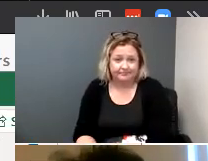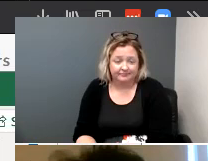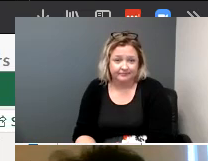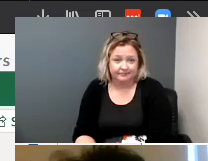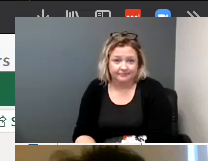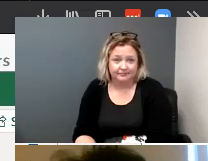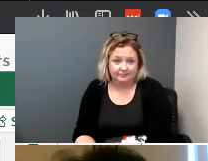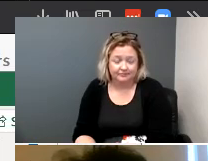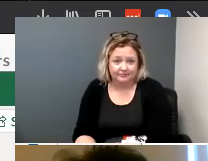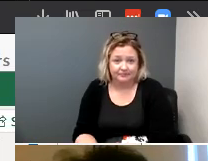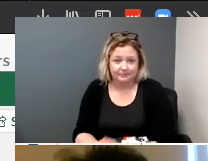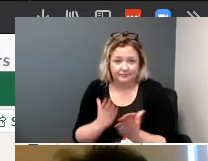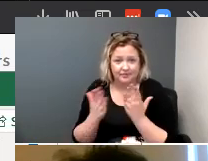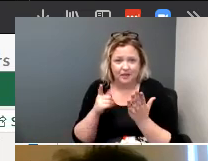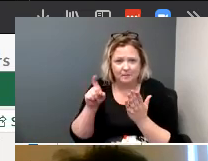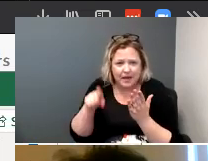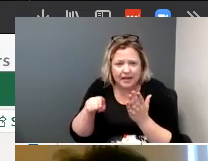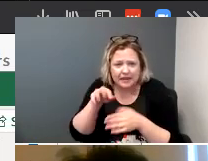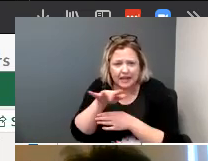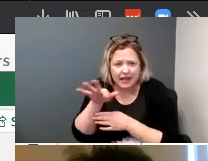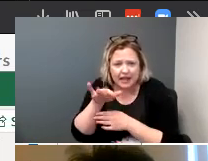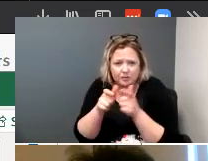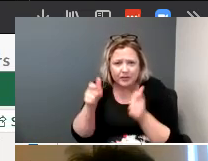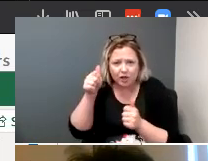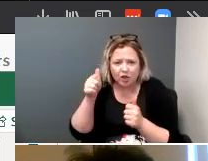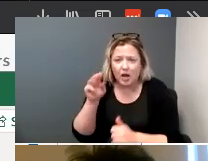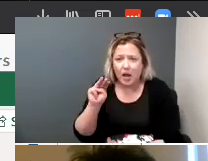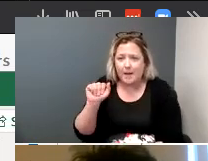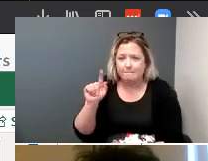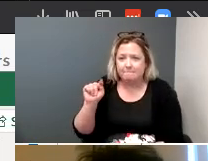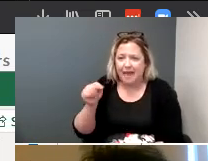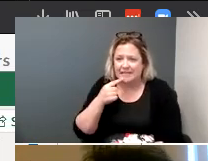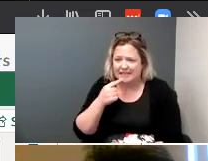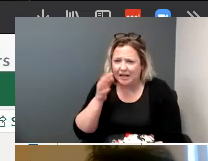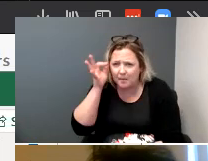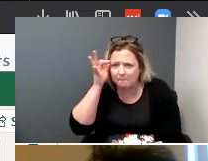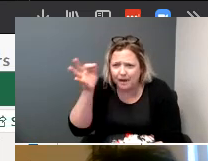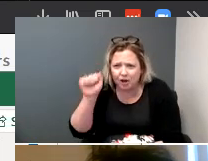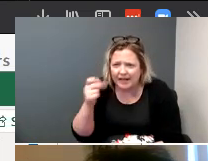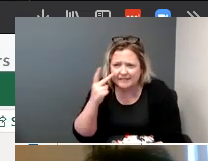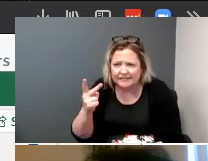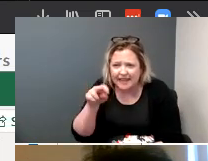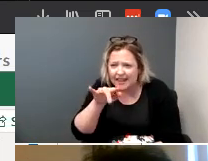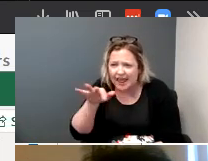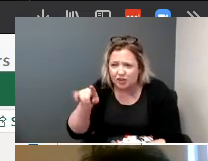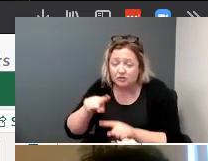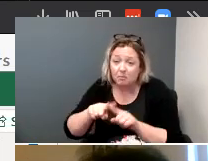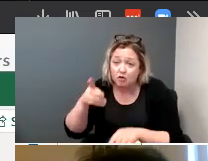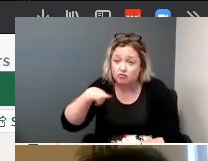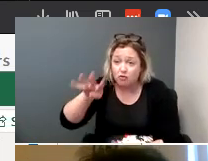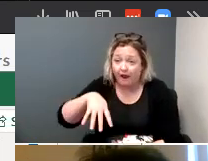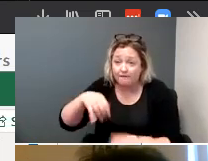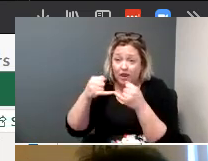I mean, mainly these letters here. Yeah, I can barely see the letters, but I can see the graph. You can barely see the letters. Let me just zoom in a